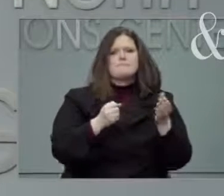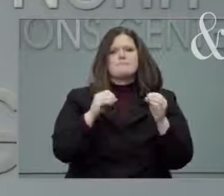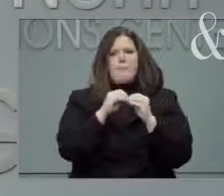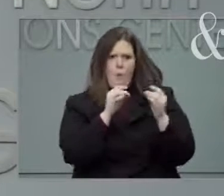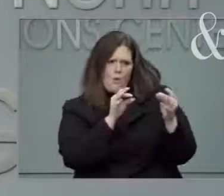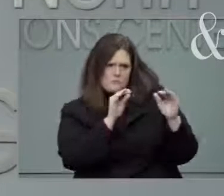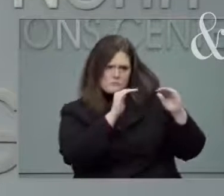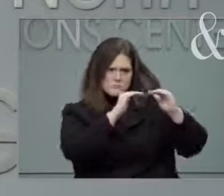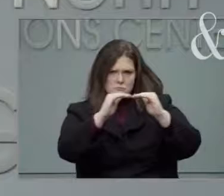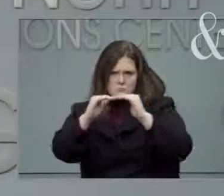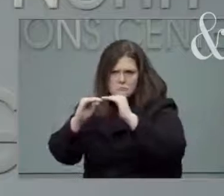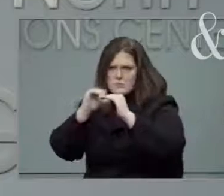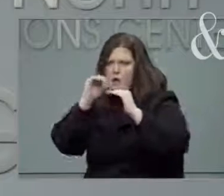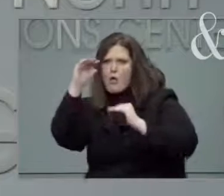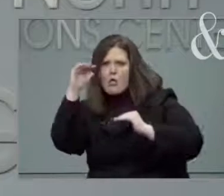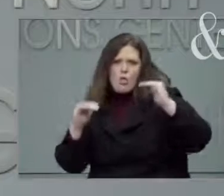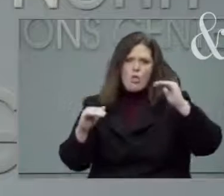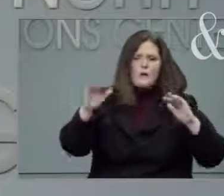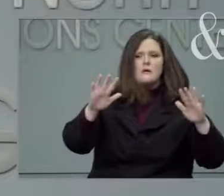Thanks. Next question, please.